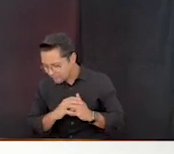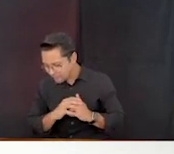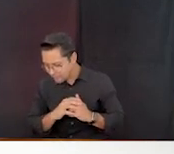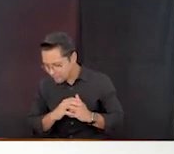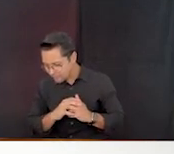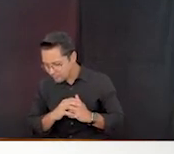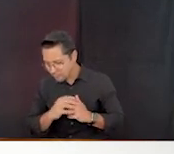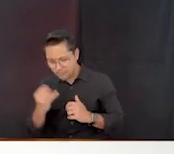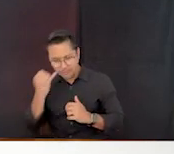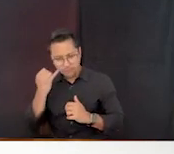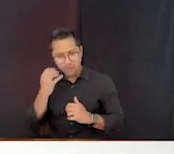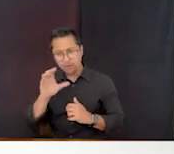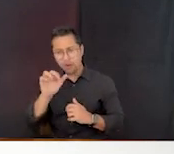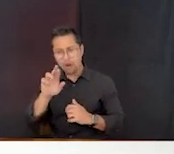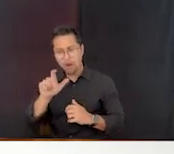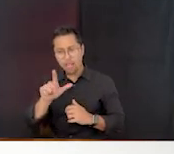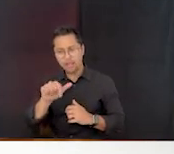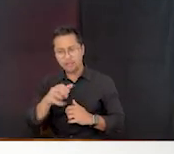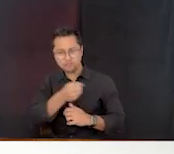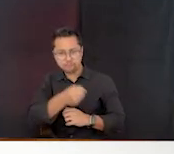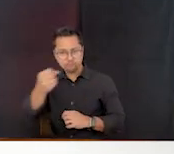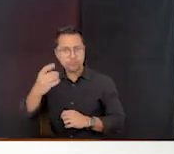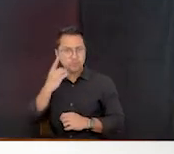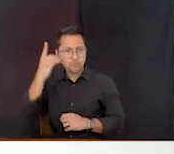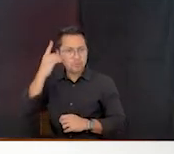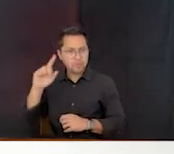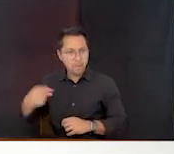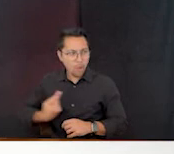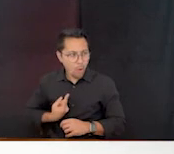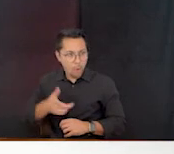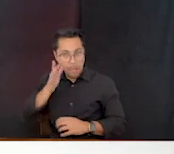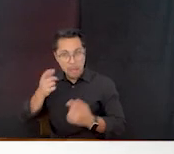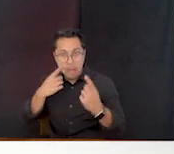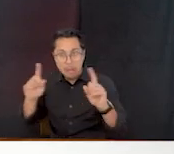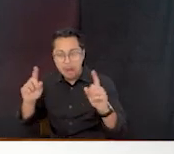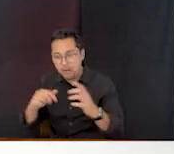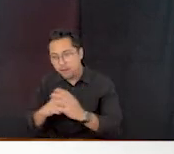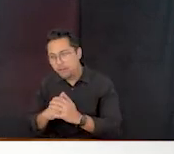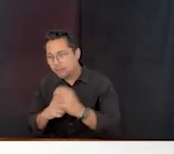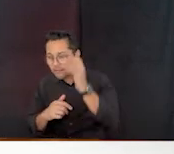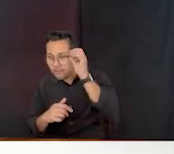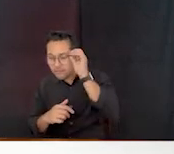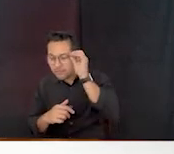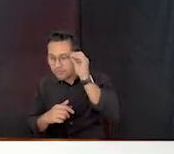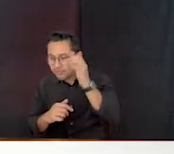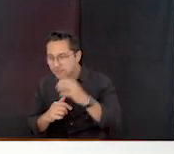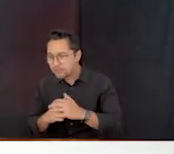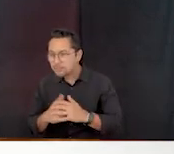dorm room by herself, will she like survive? So that was an interesting experience